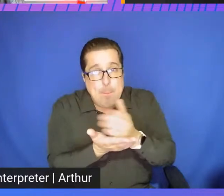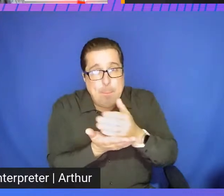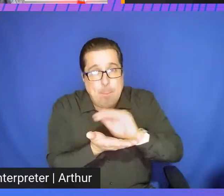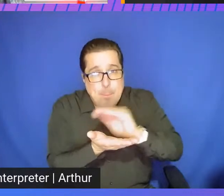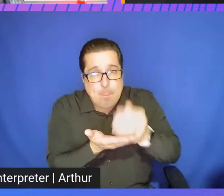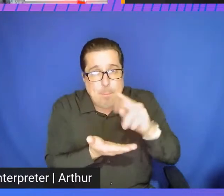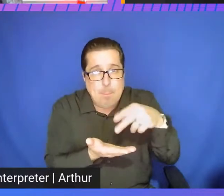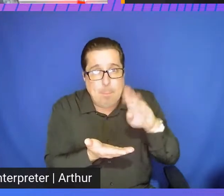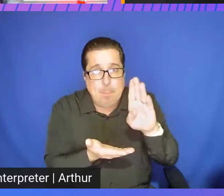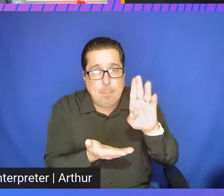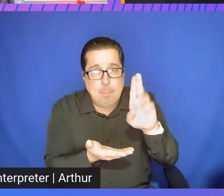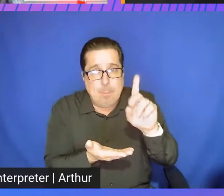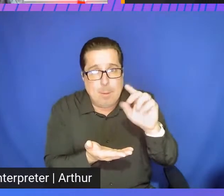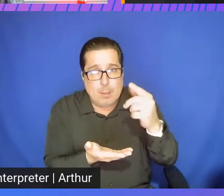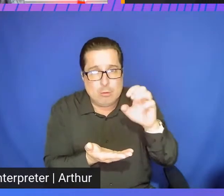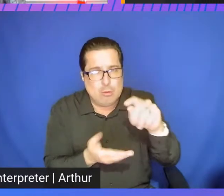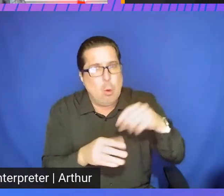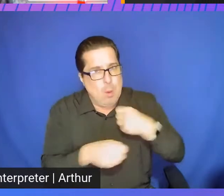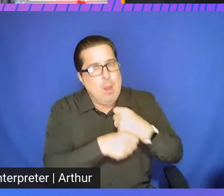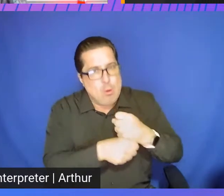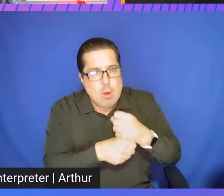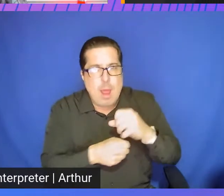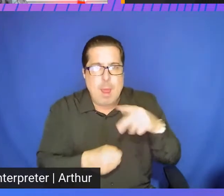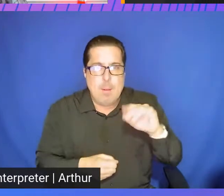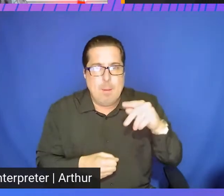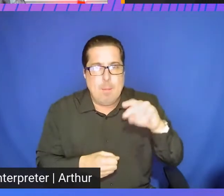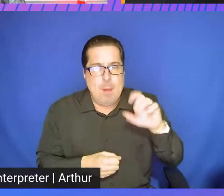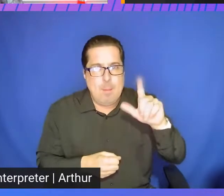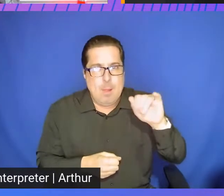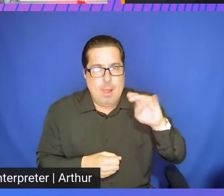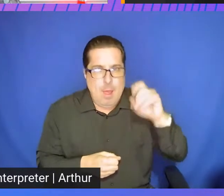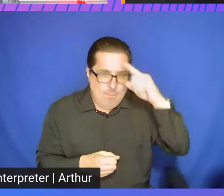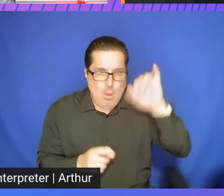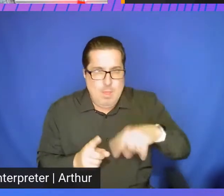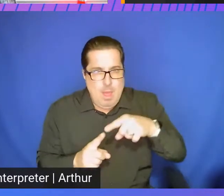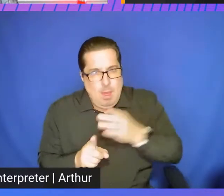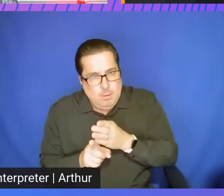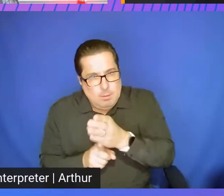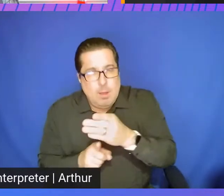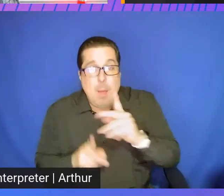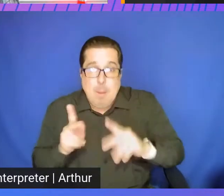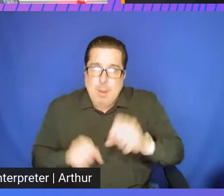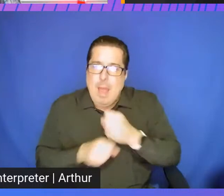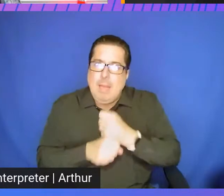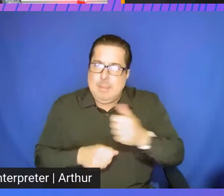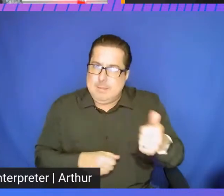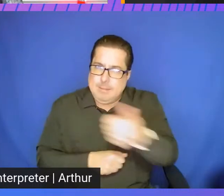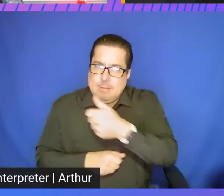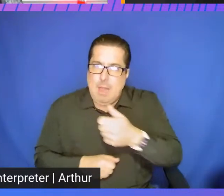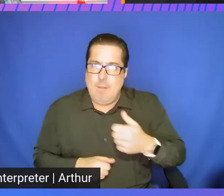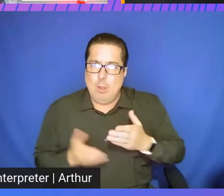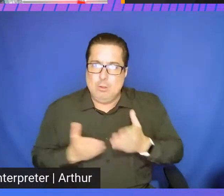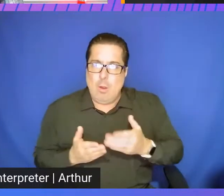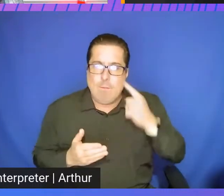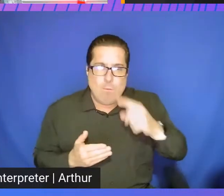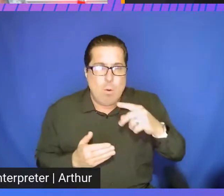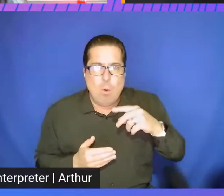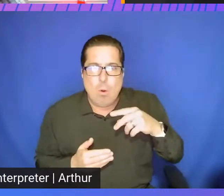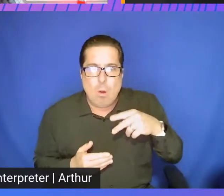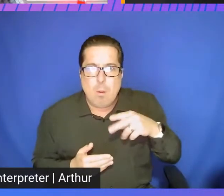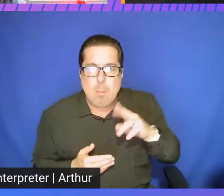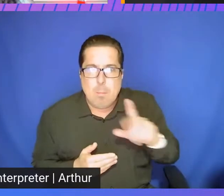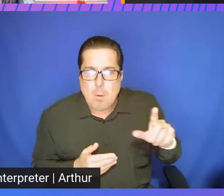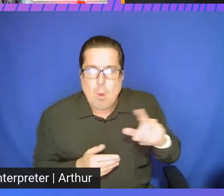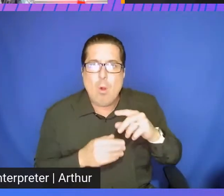for that, and it makes it very nice to set it and forget it, and then people can self-service create their own pull request when they need changes. So everything, not